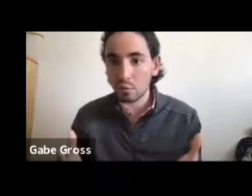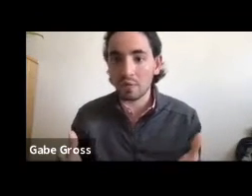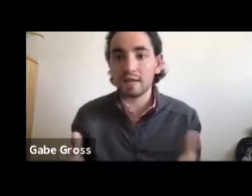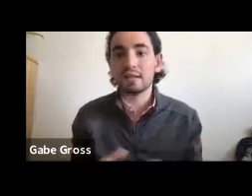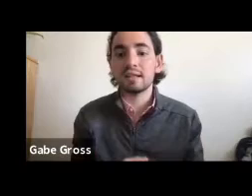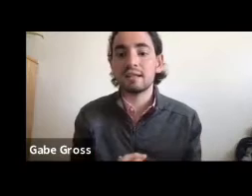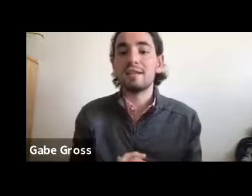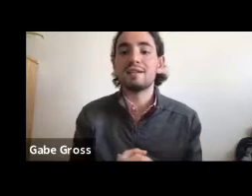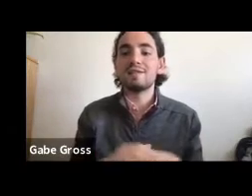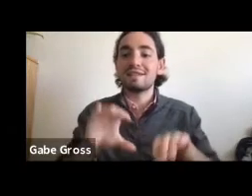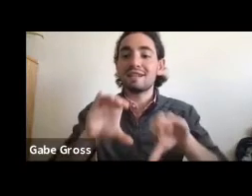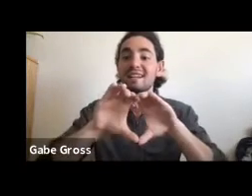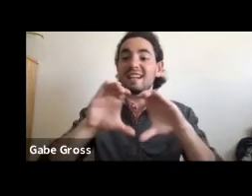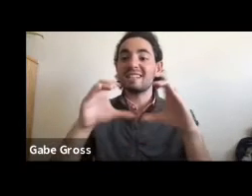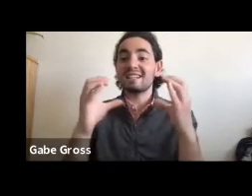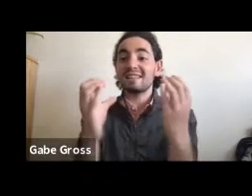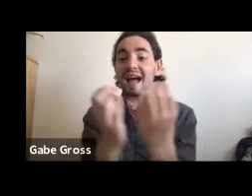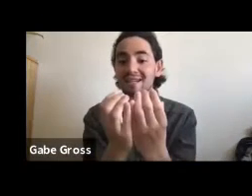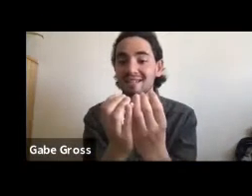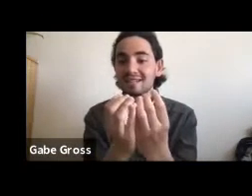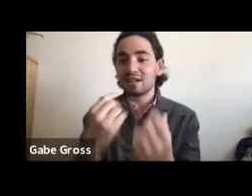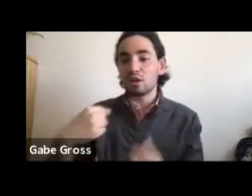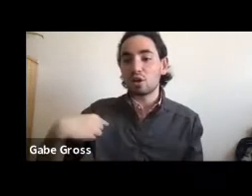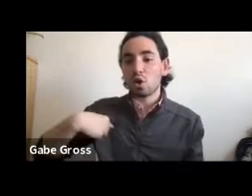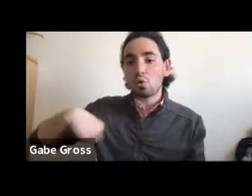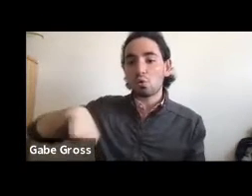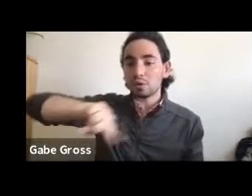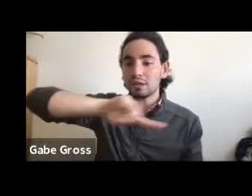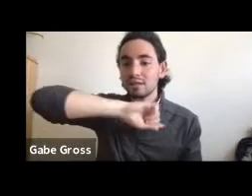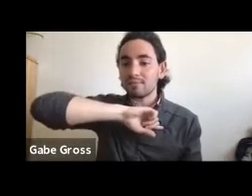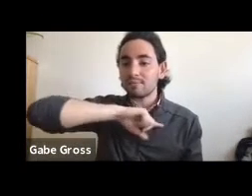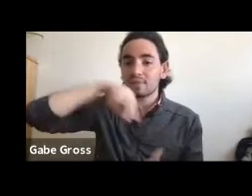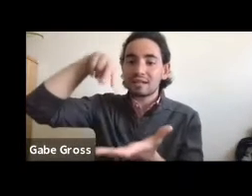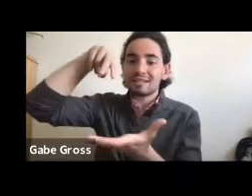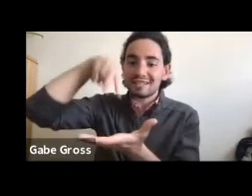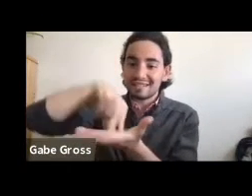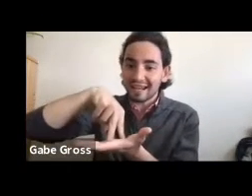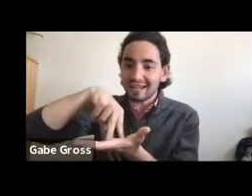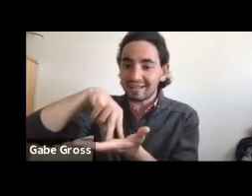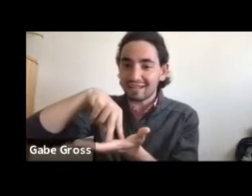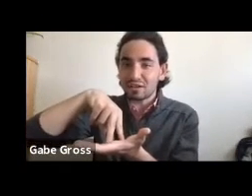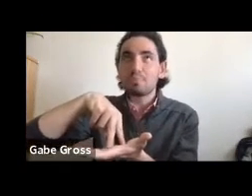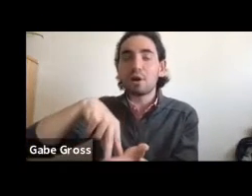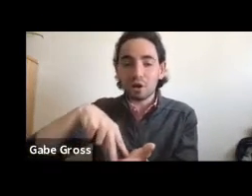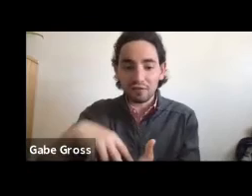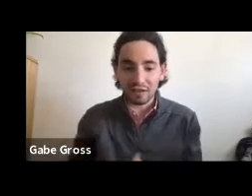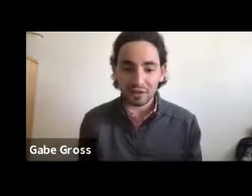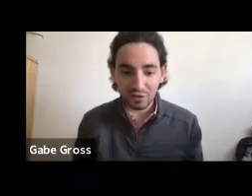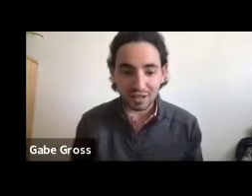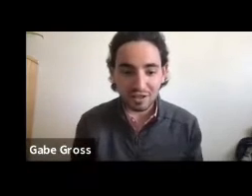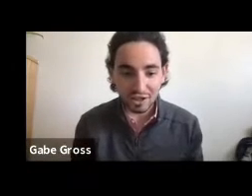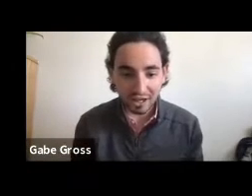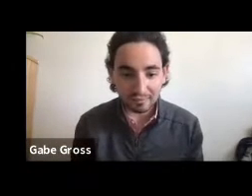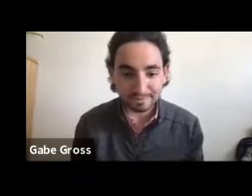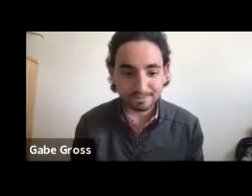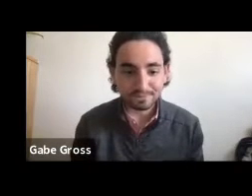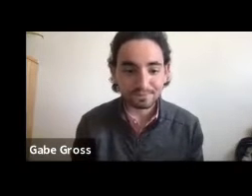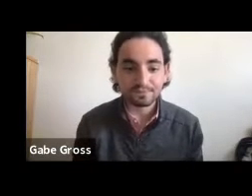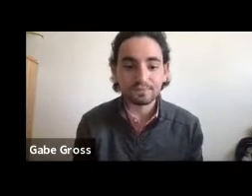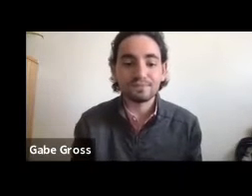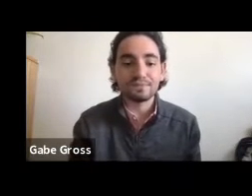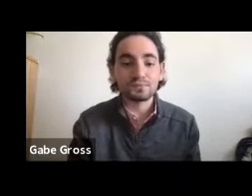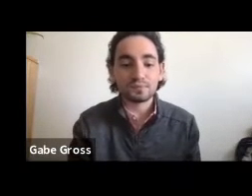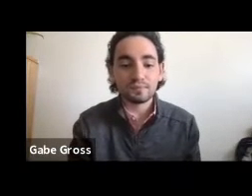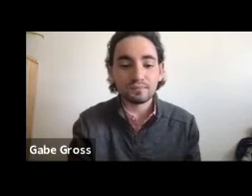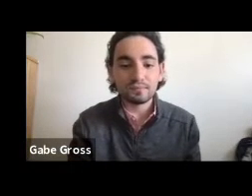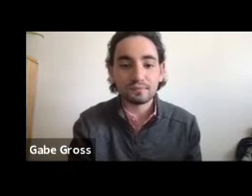all together, put it together, what would that look like? And sign in class, we stand. Perfect, great